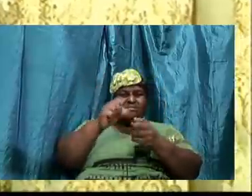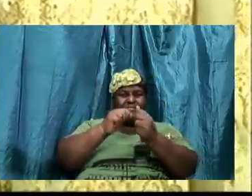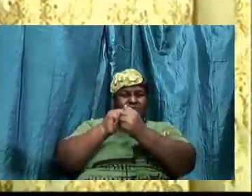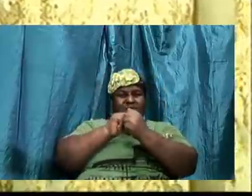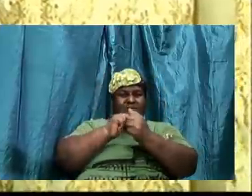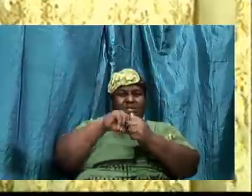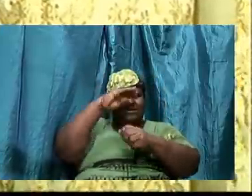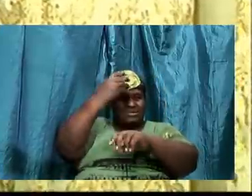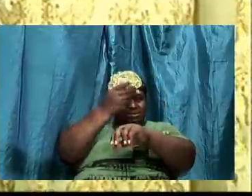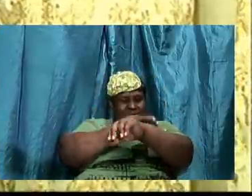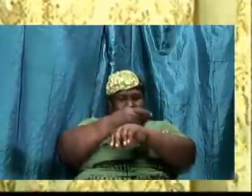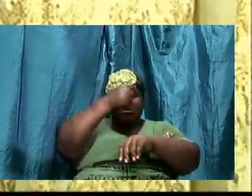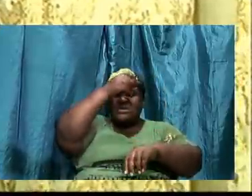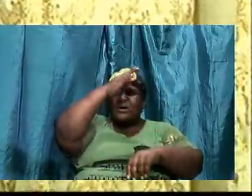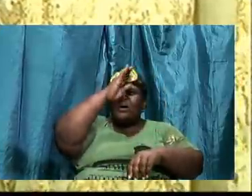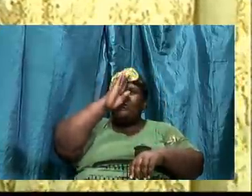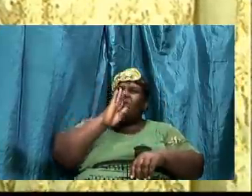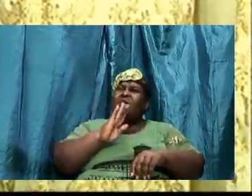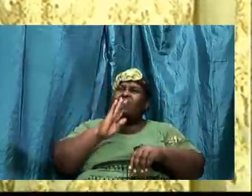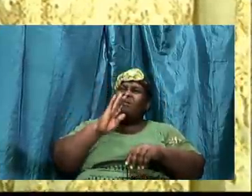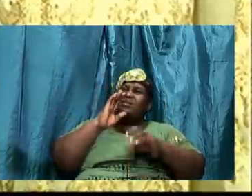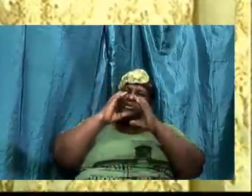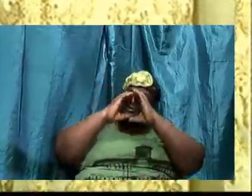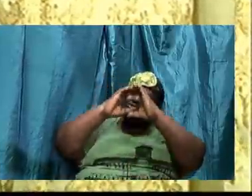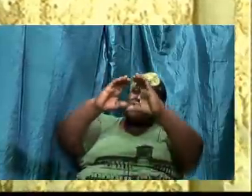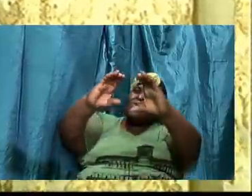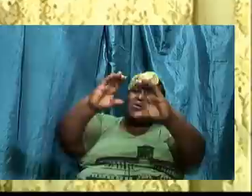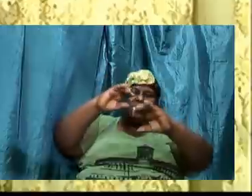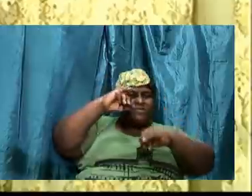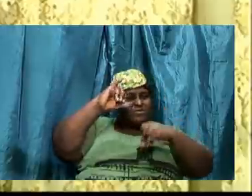God shouted for joy?